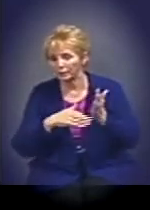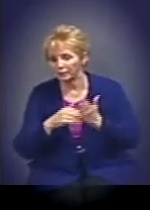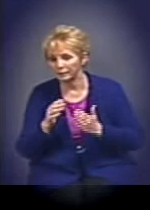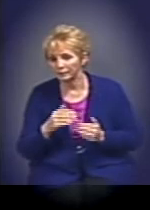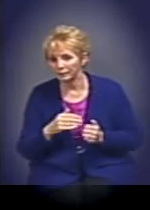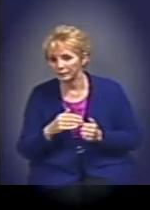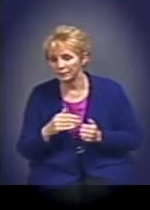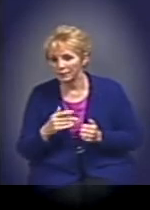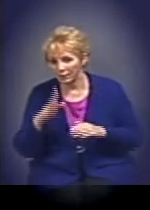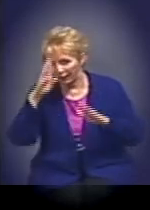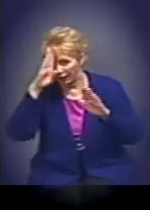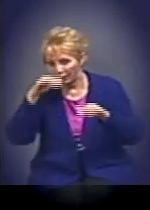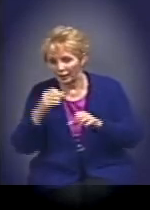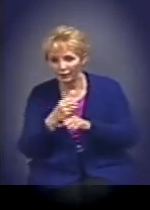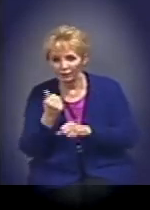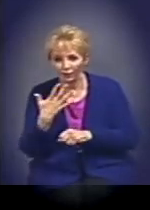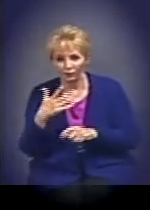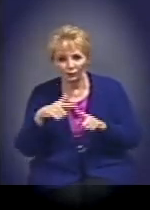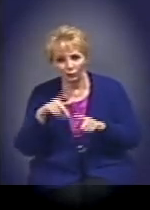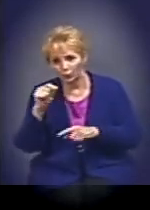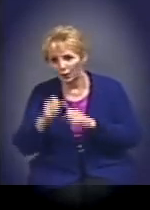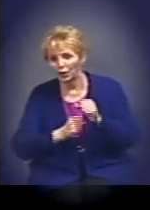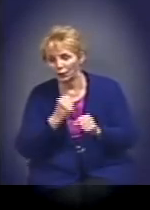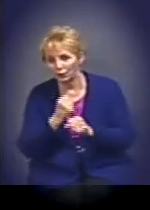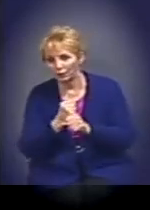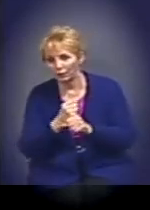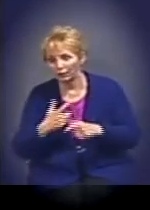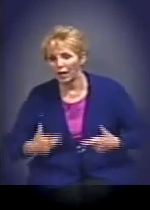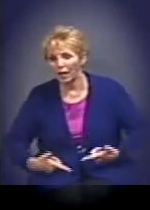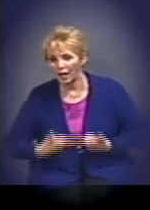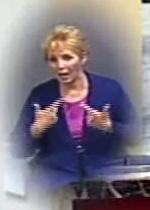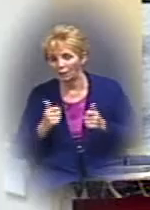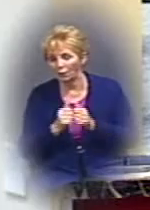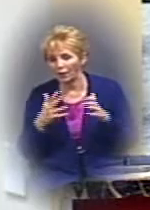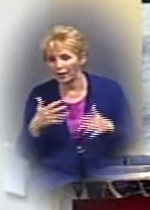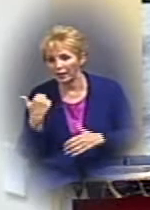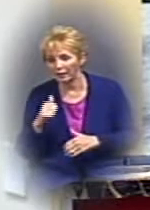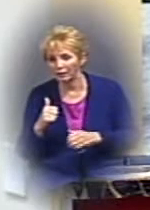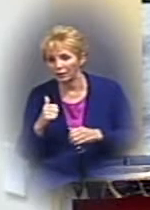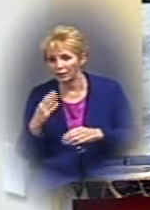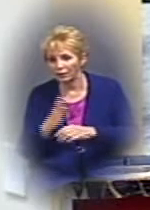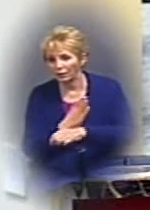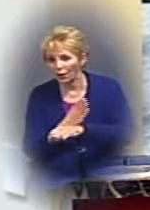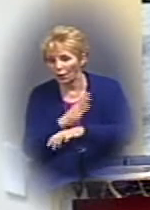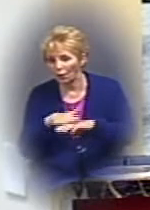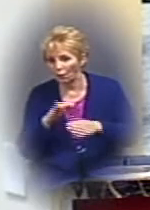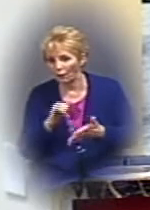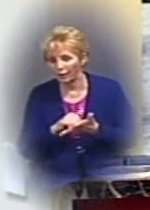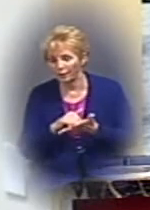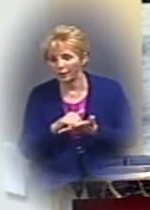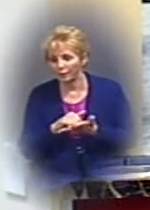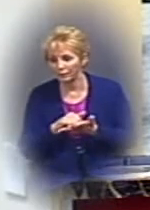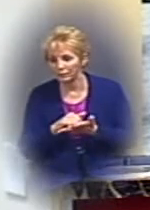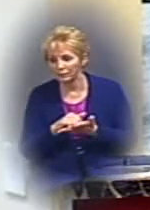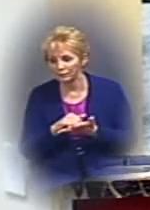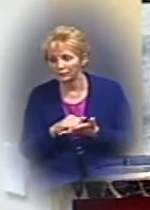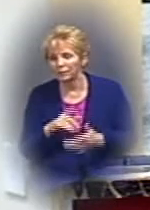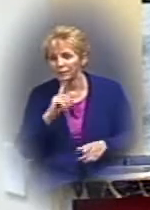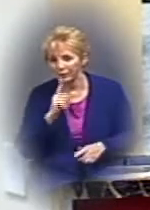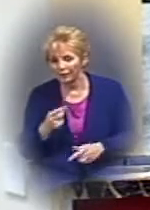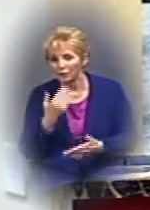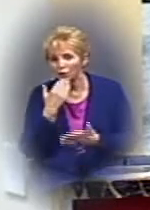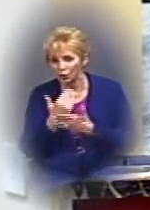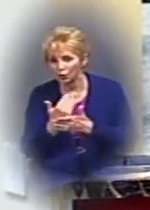we expect to get 15 to 20 years of life without any refurbishment on this. So it's a definite